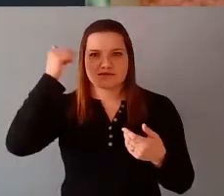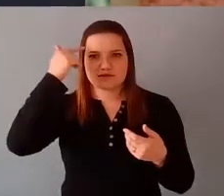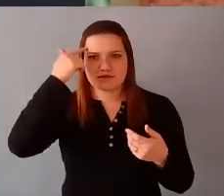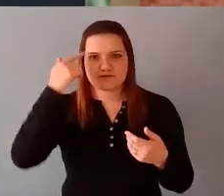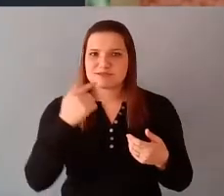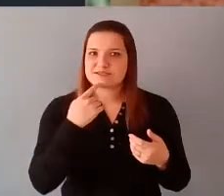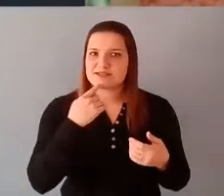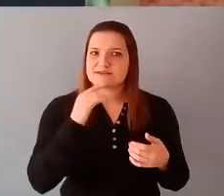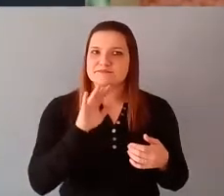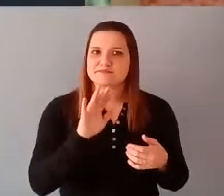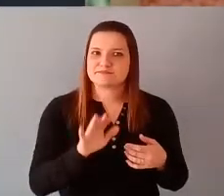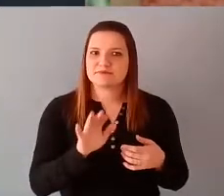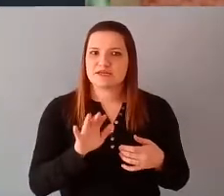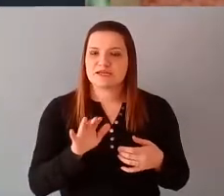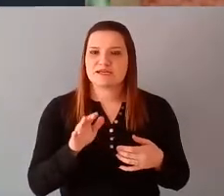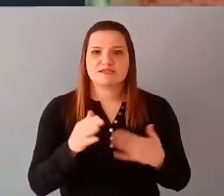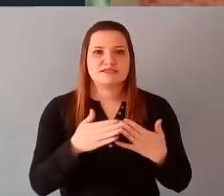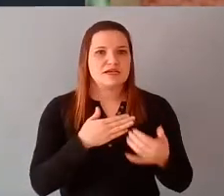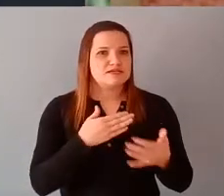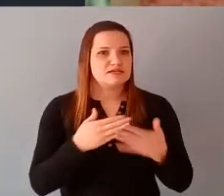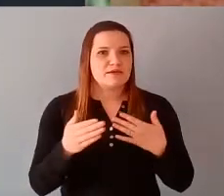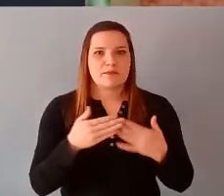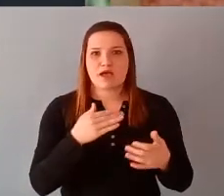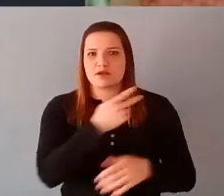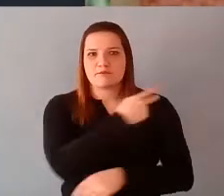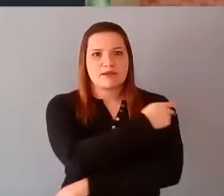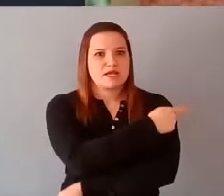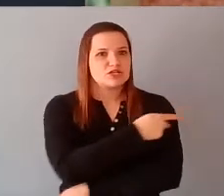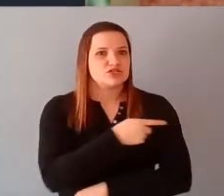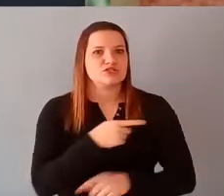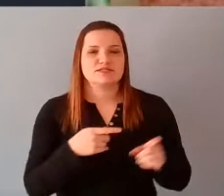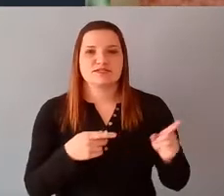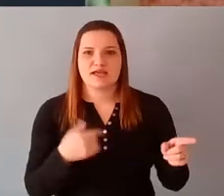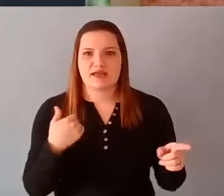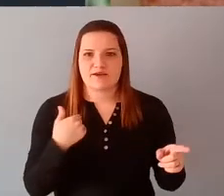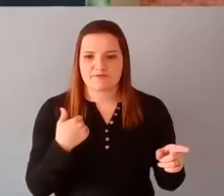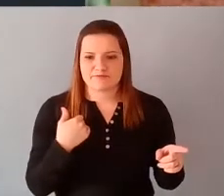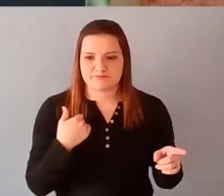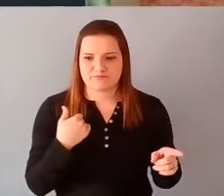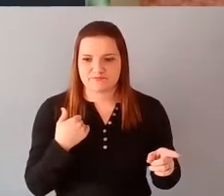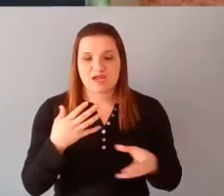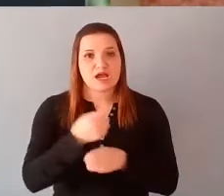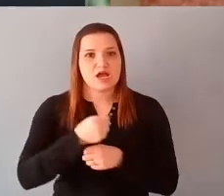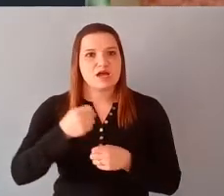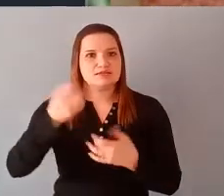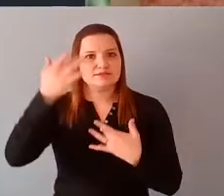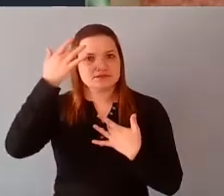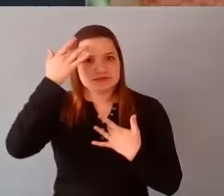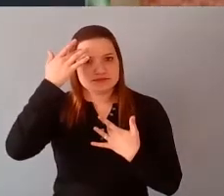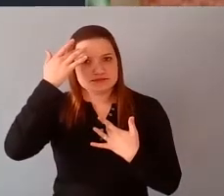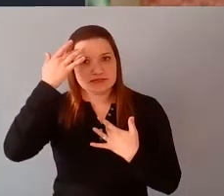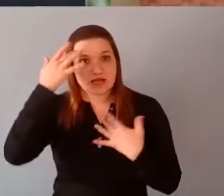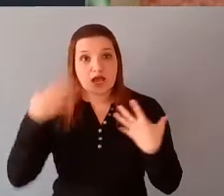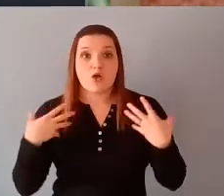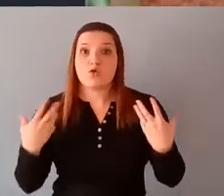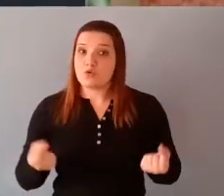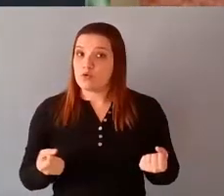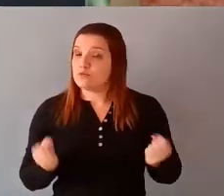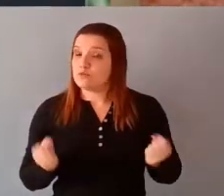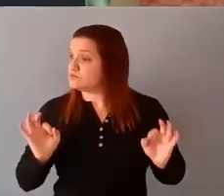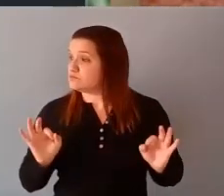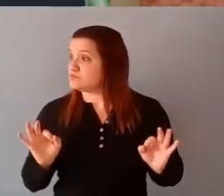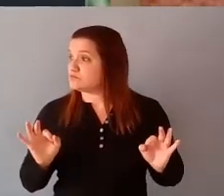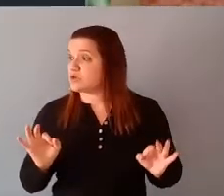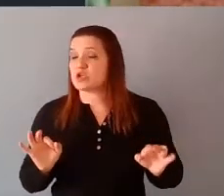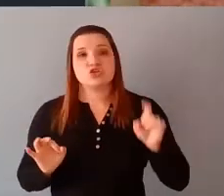strongly recommended that even patients that have contracted the virus and fully recovered, they